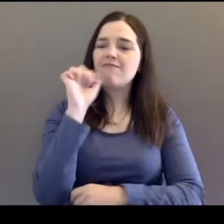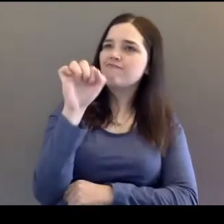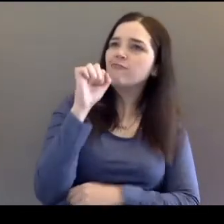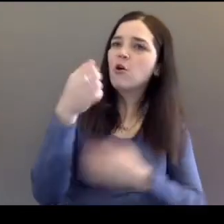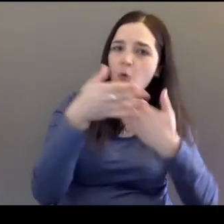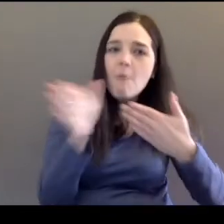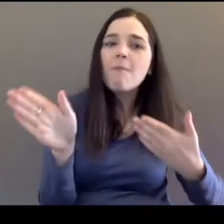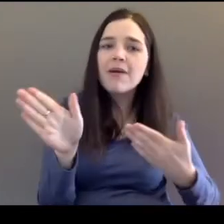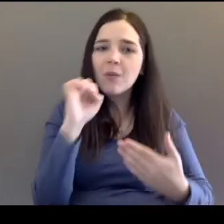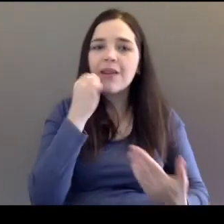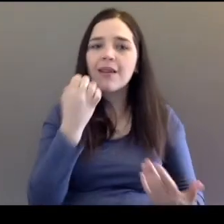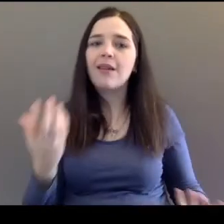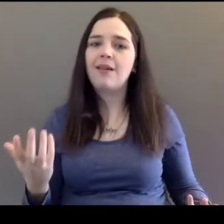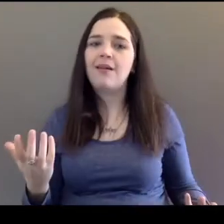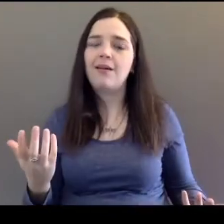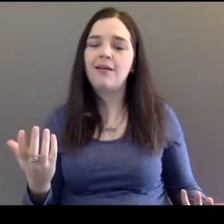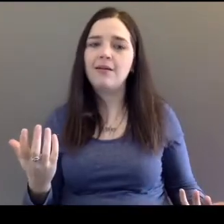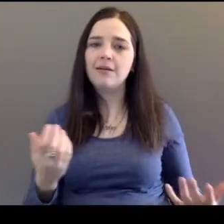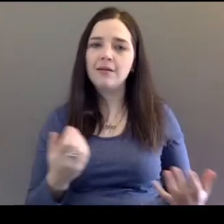opened.